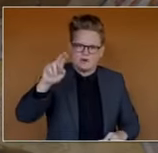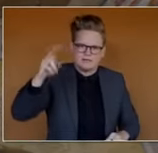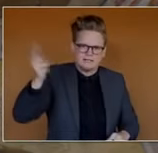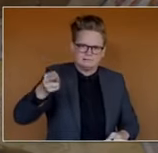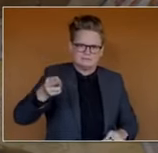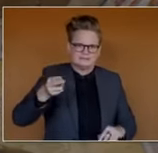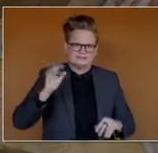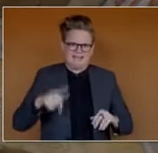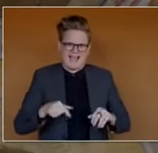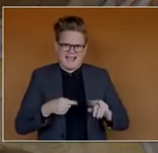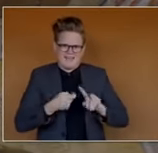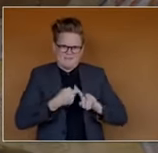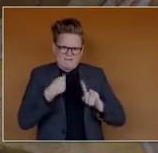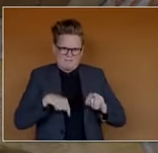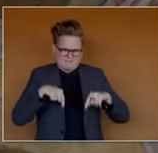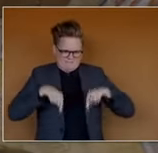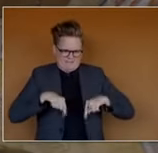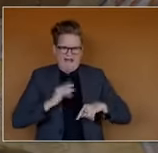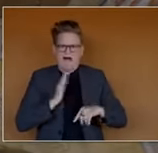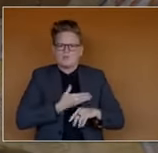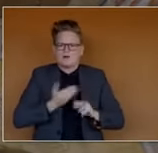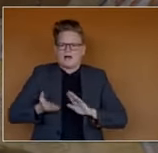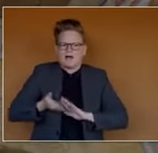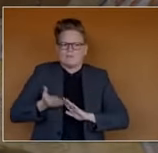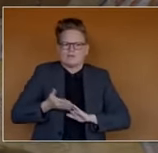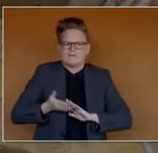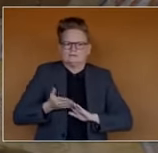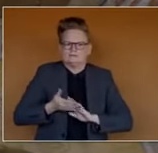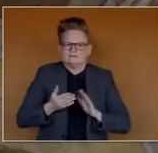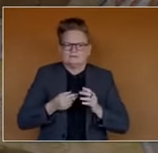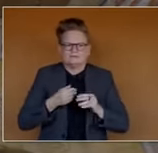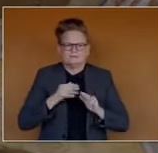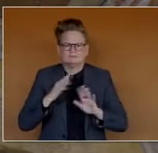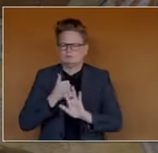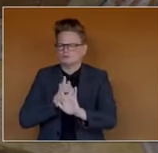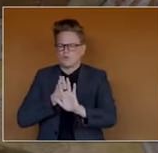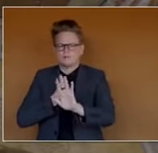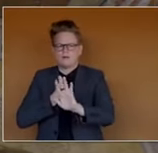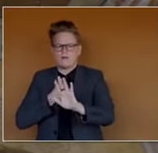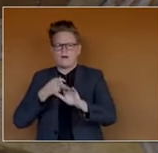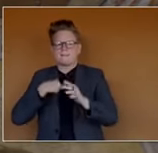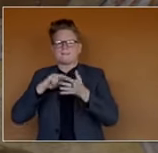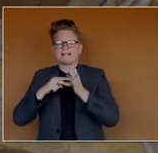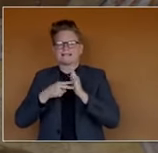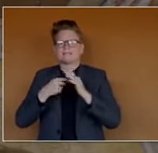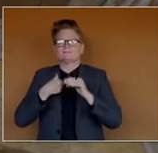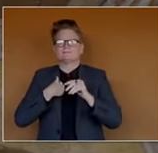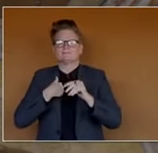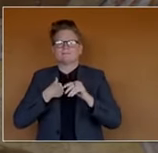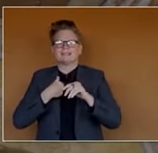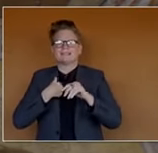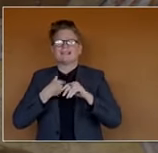operating reserve, or rather, excuse me, the operating surplus, if approved by the legislature.